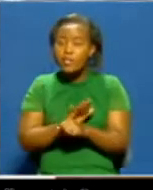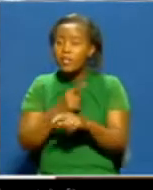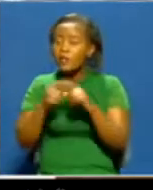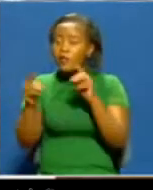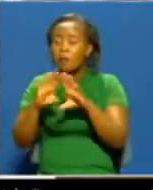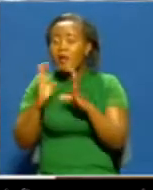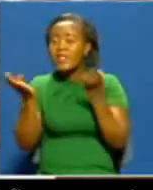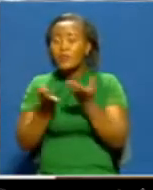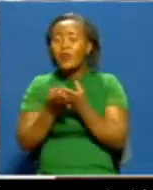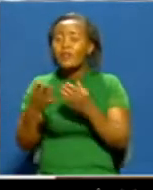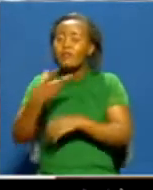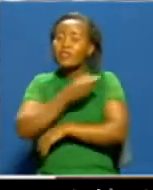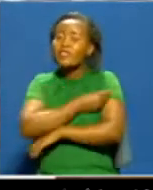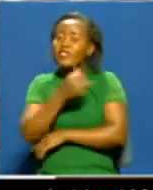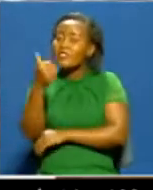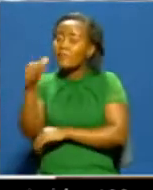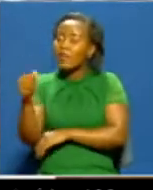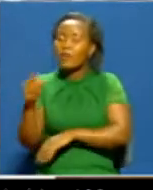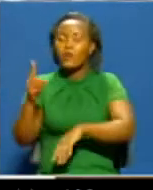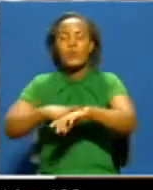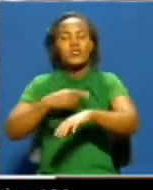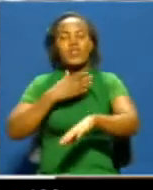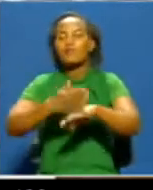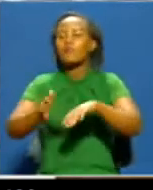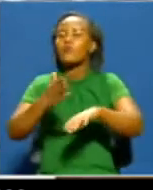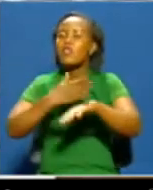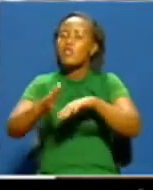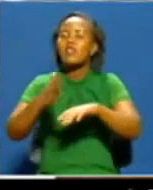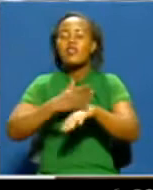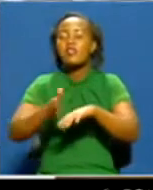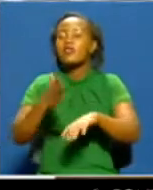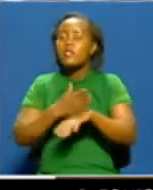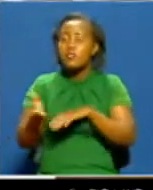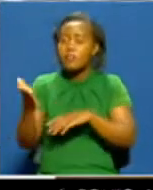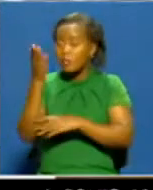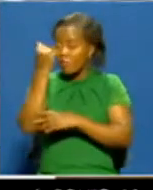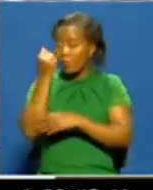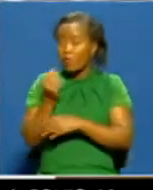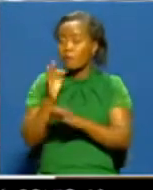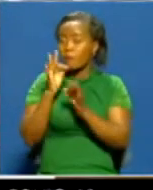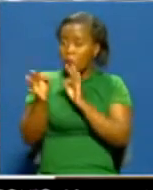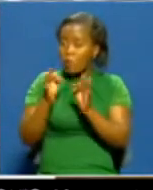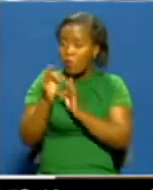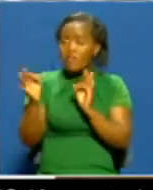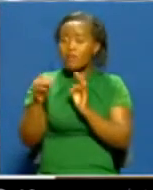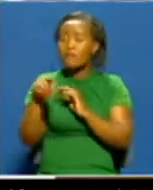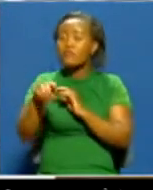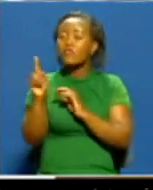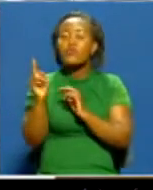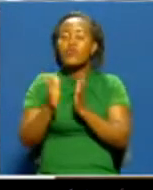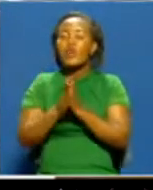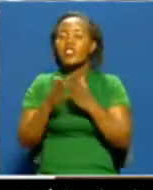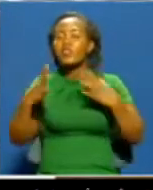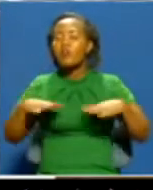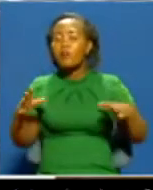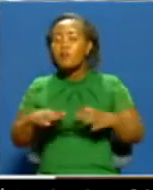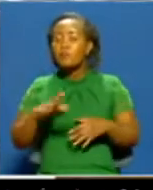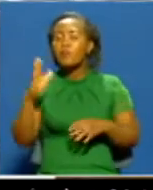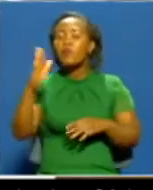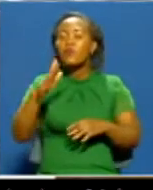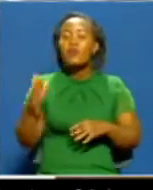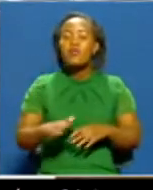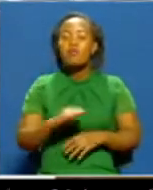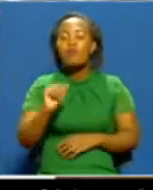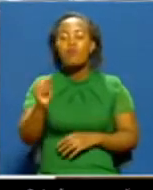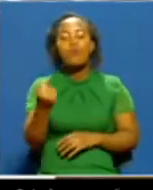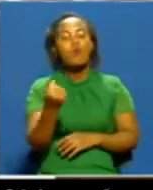wasting your time. Because unless you live in a cocoon, you know, where your people will never move out and no visitors